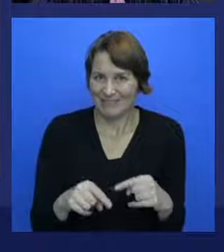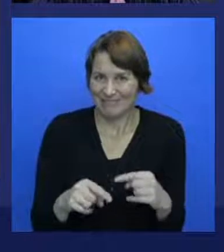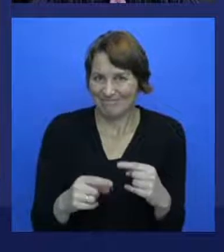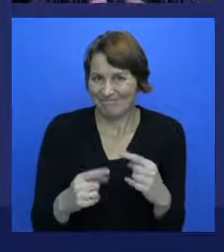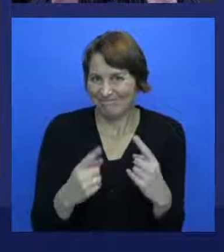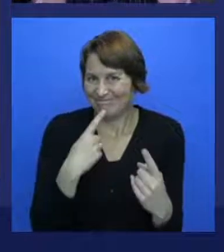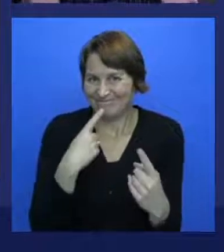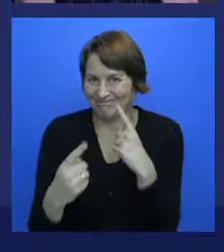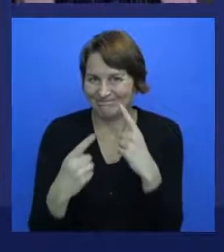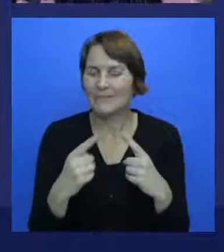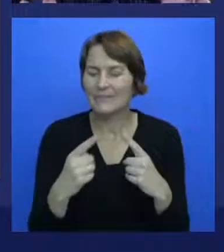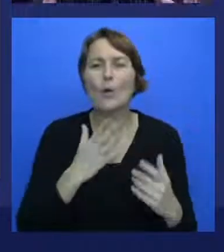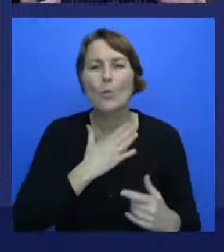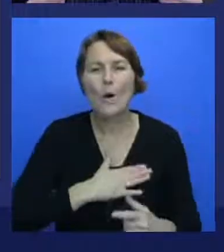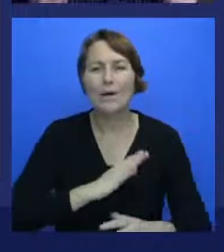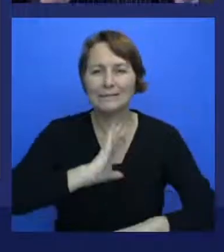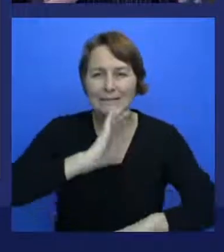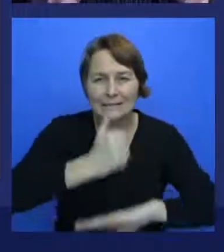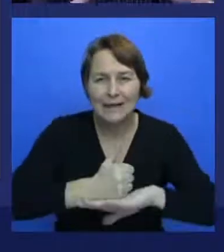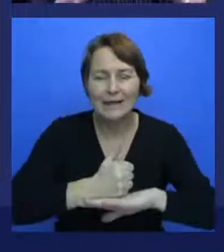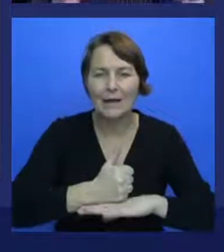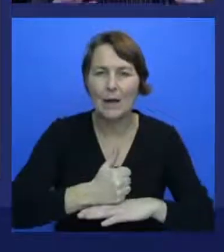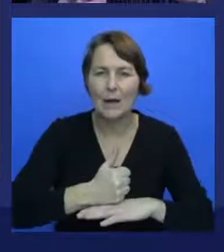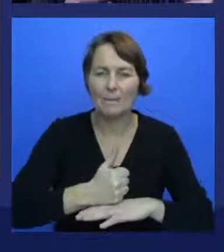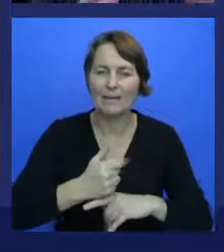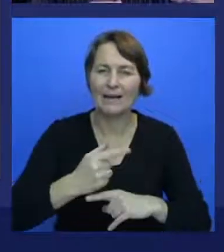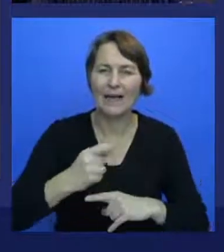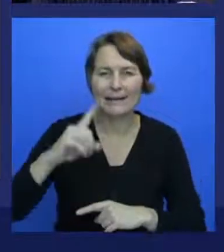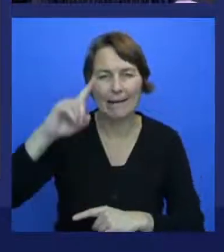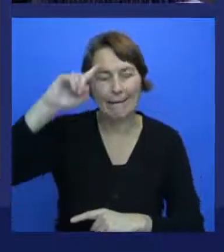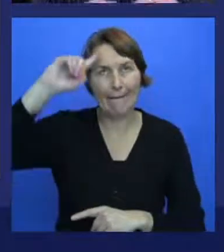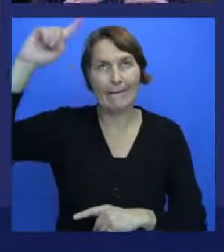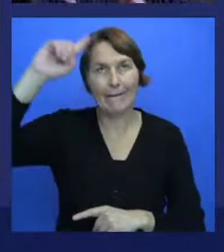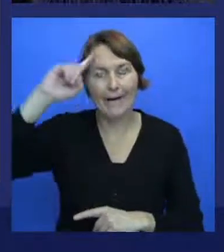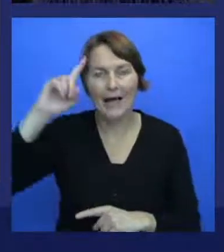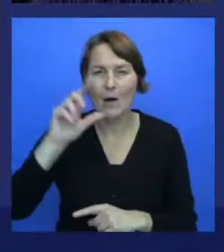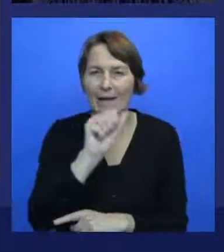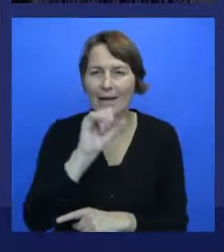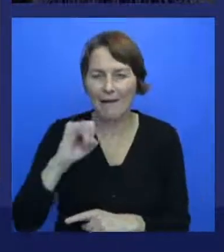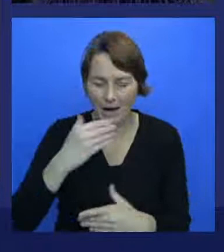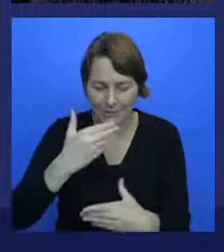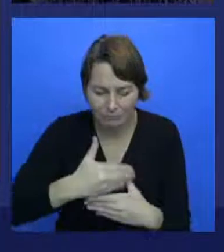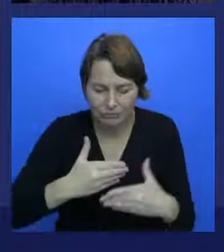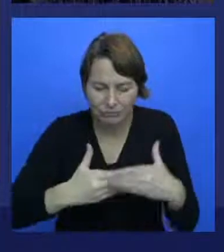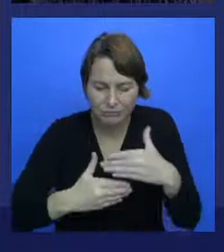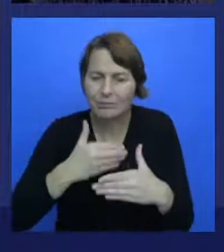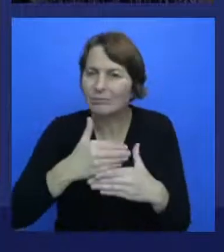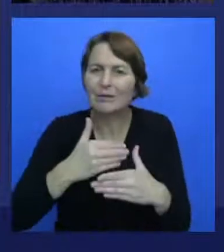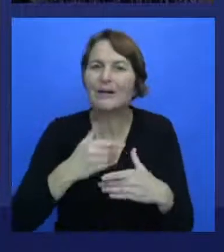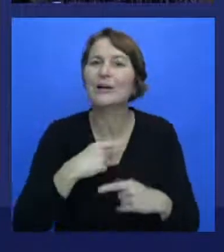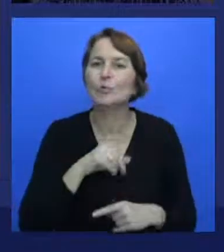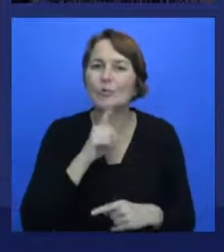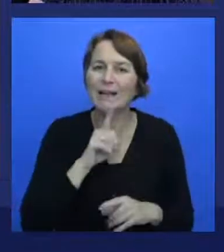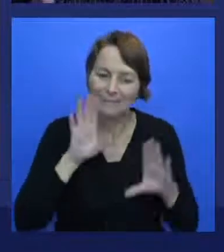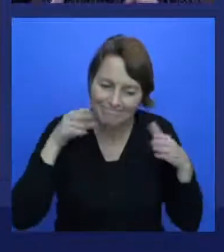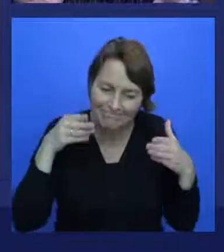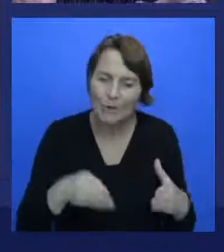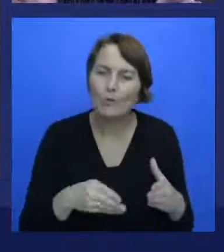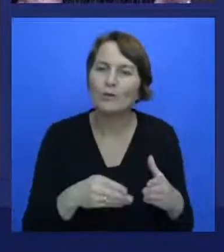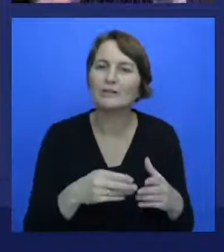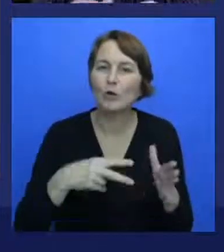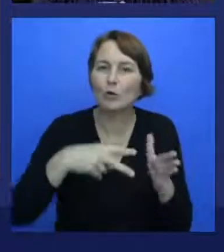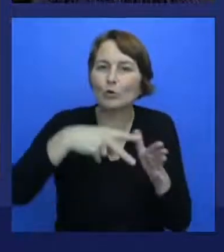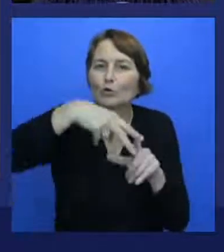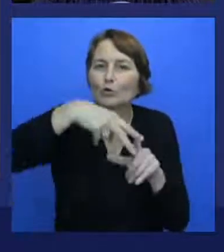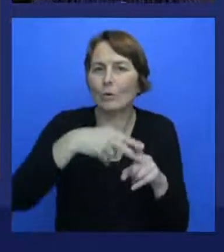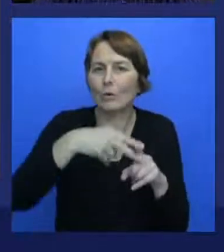either. We're still using these technologies to build tools to do useful things for us, but not necessarily to be